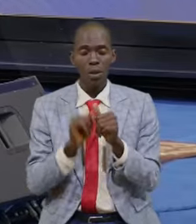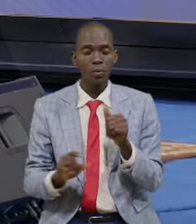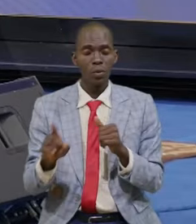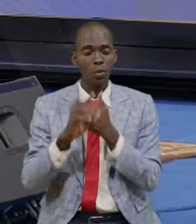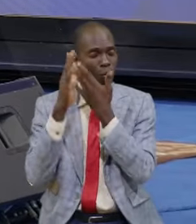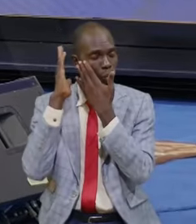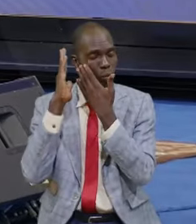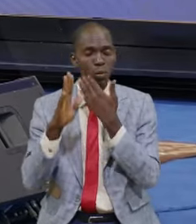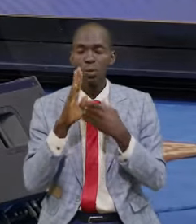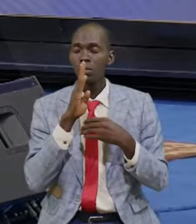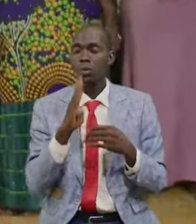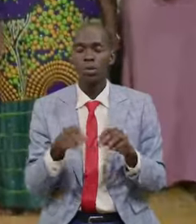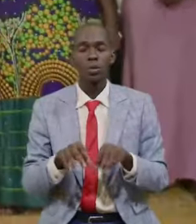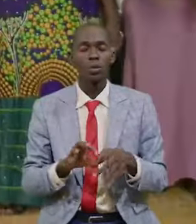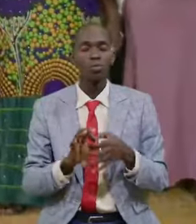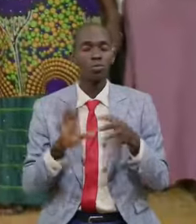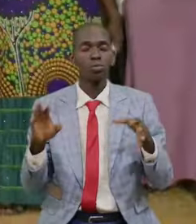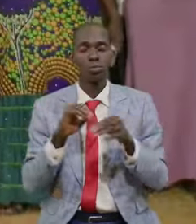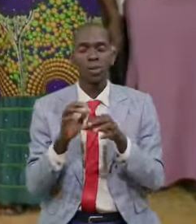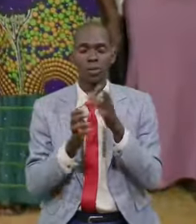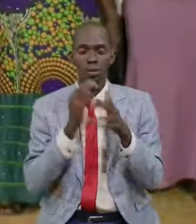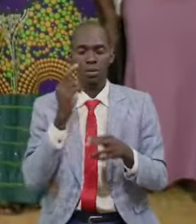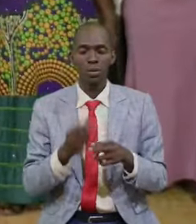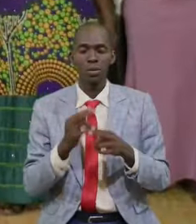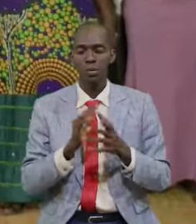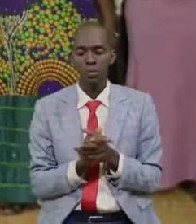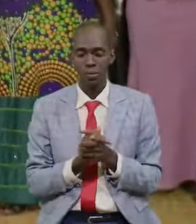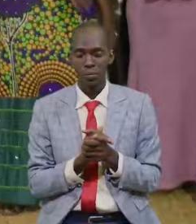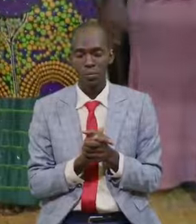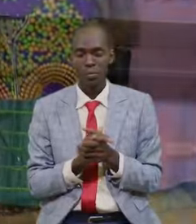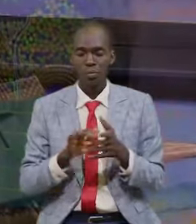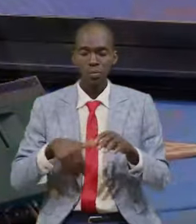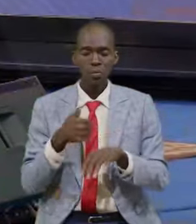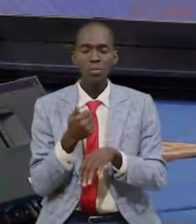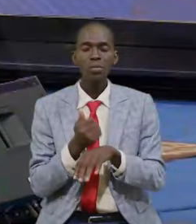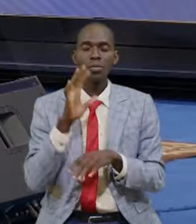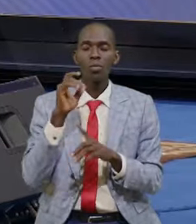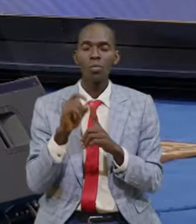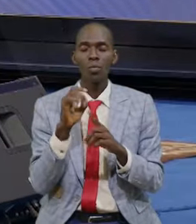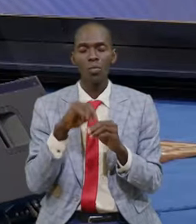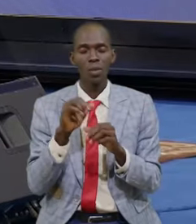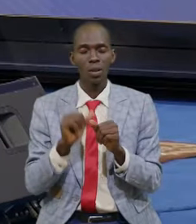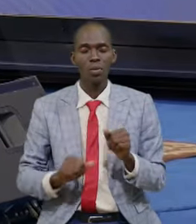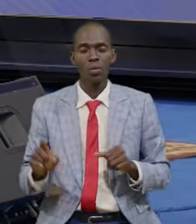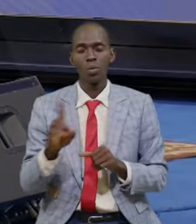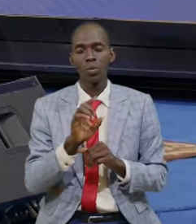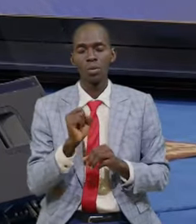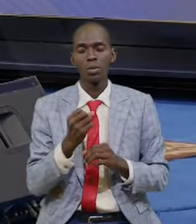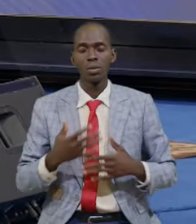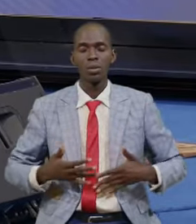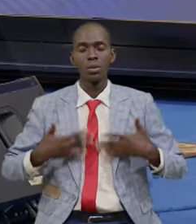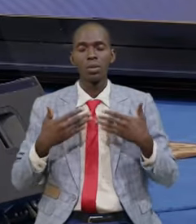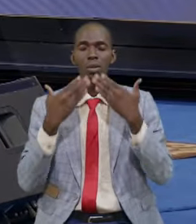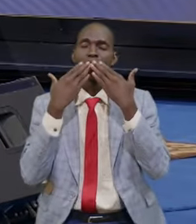loosed in Jesus' name. Confirm your word in every life. Thank you,